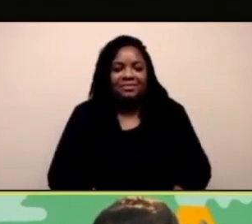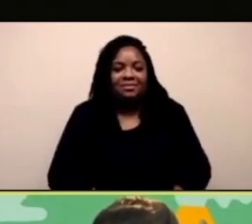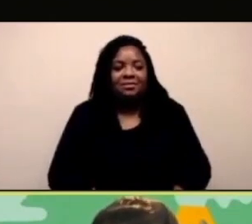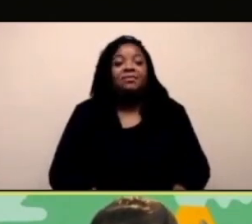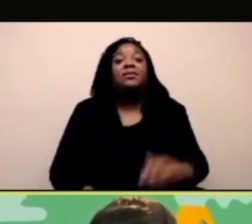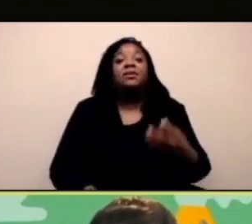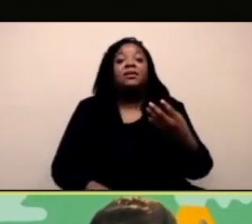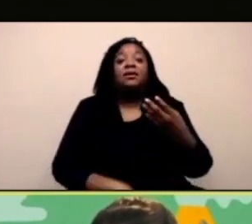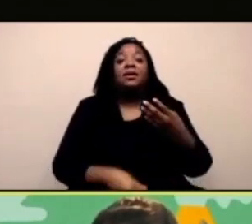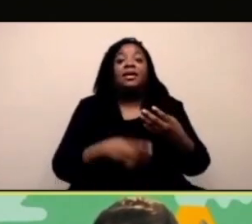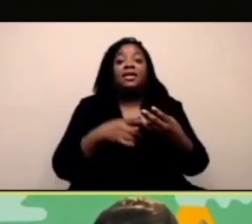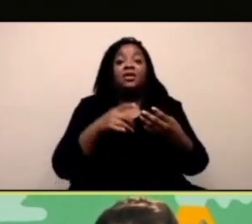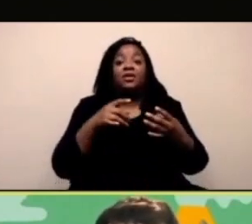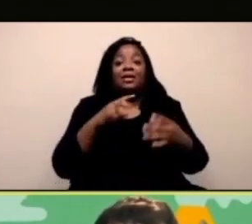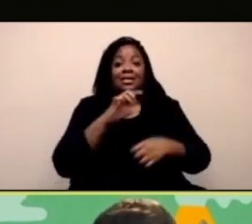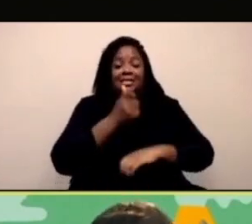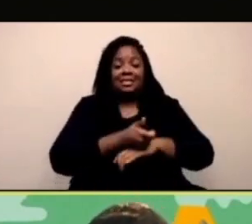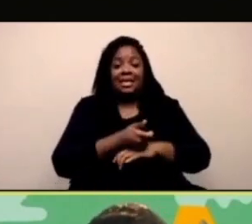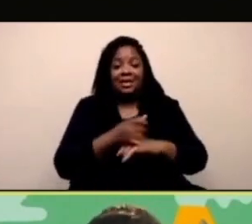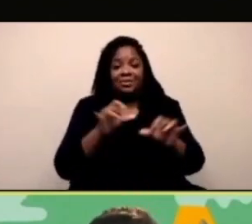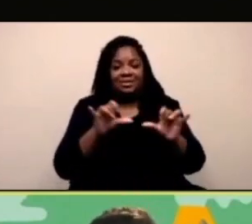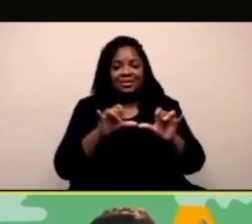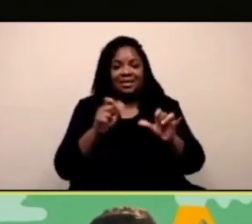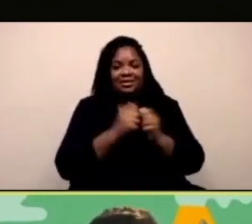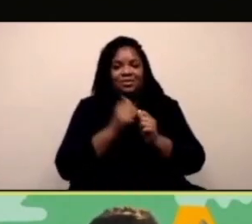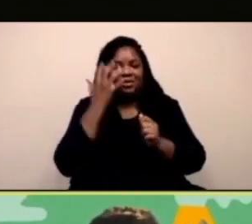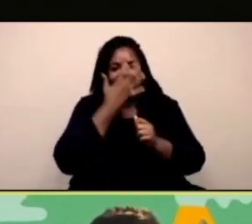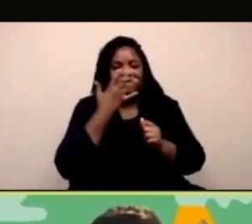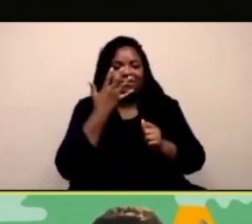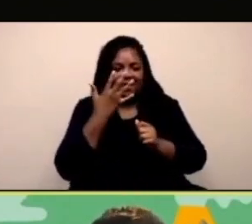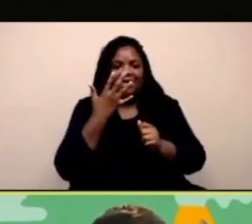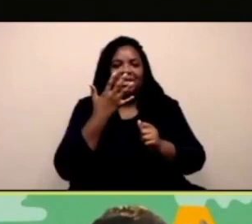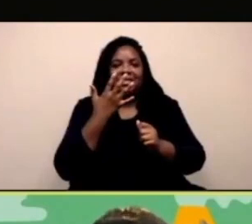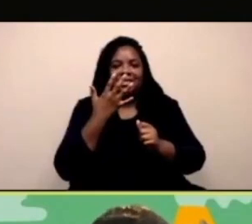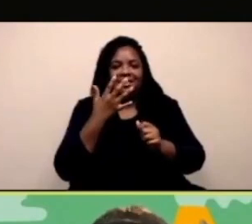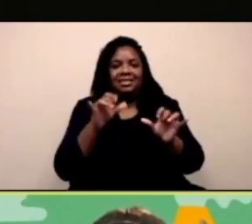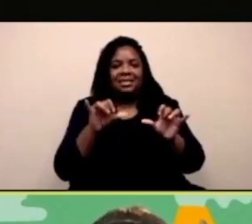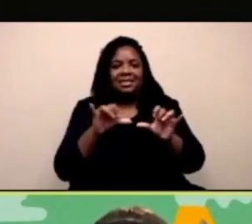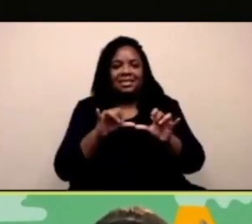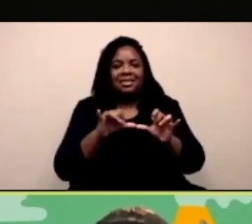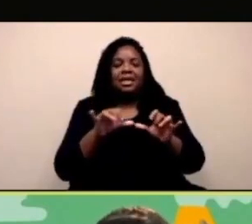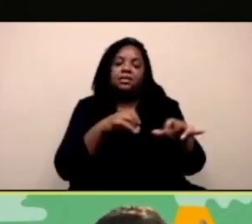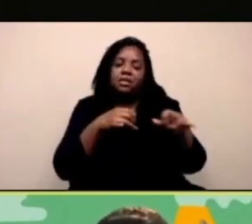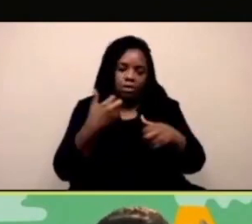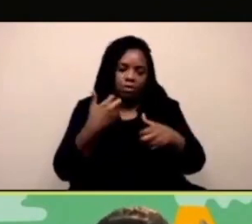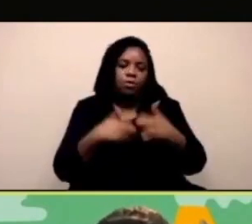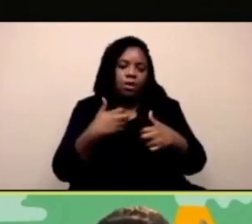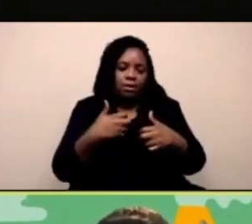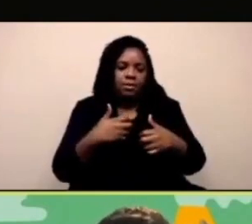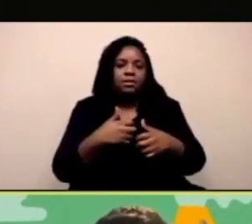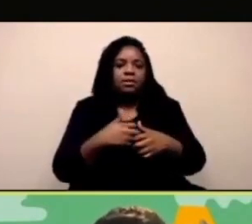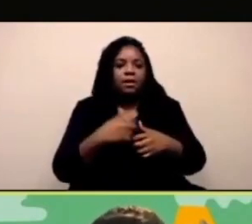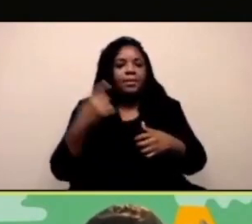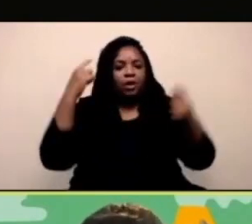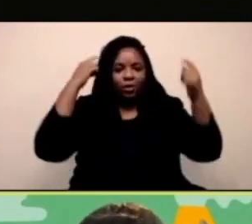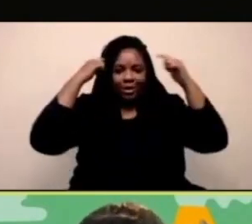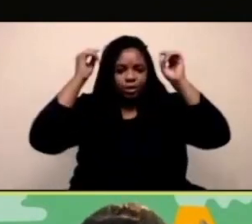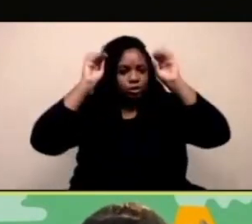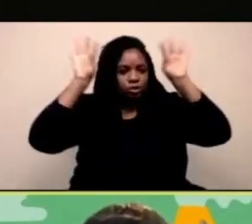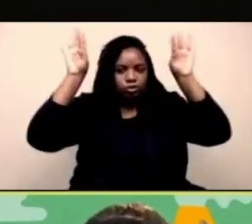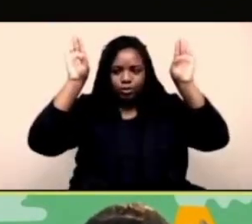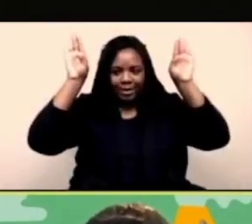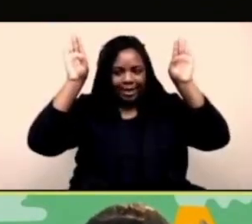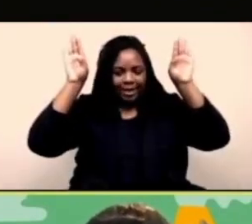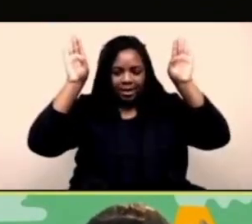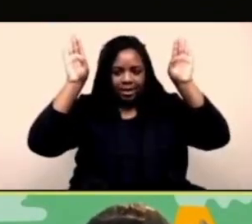to face size block. And now they're way too big. Common problem, ears too big. So I can